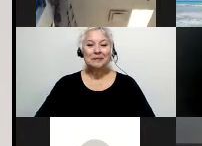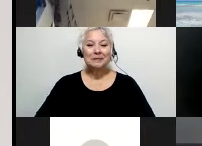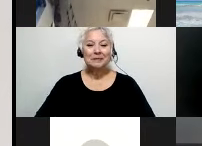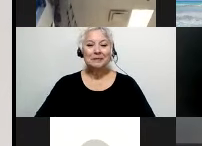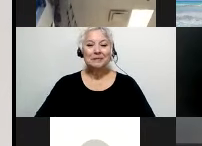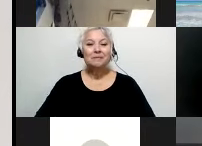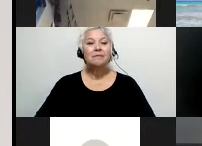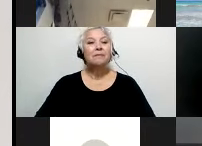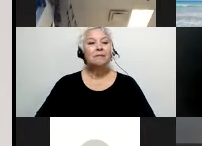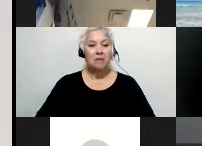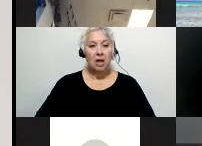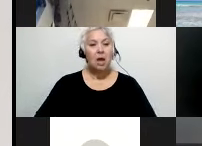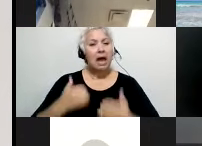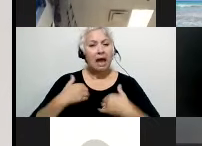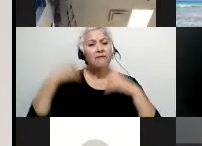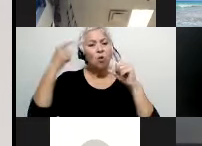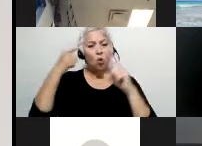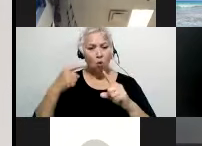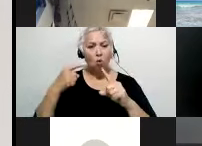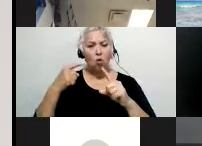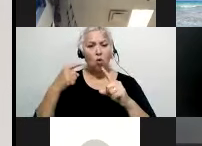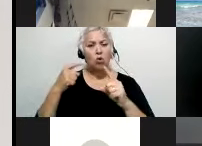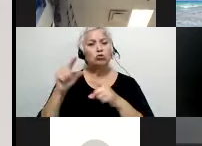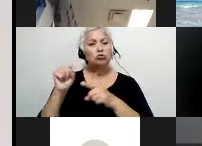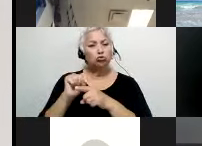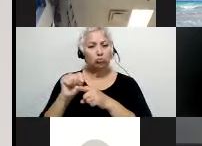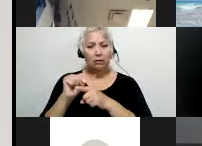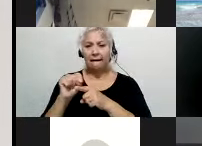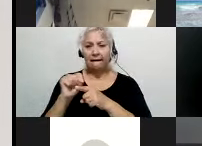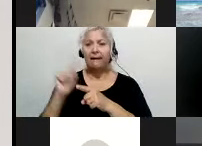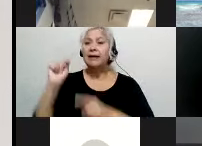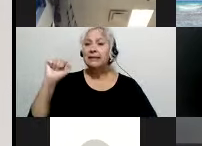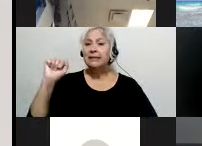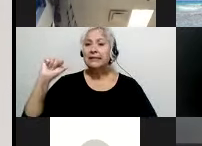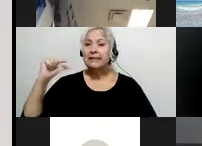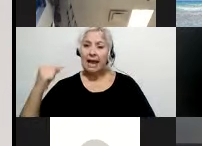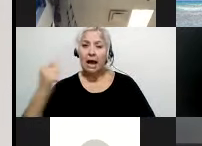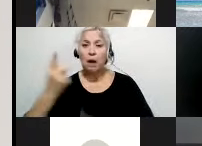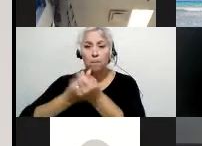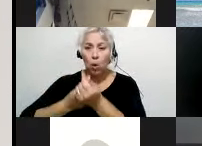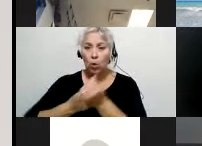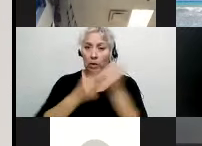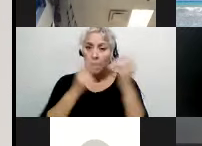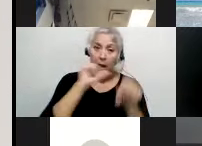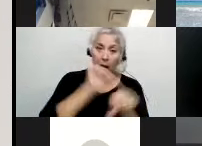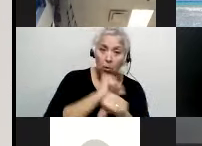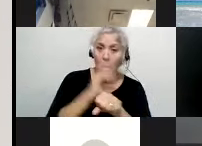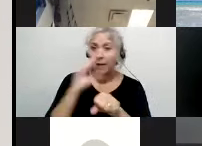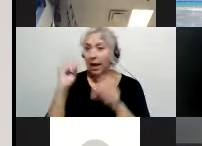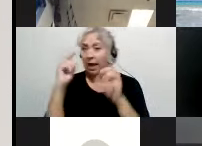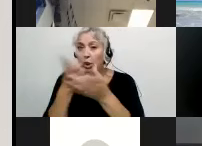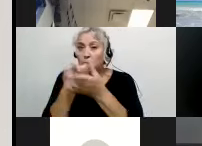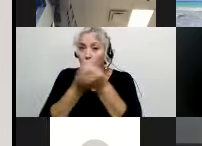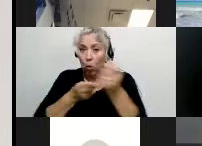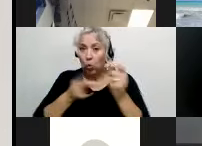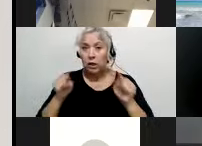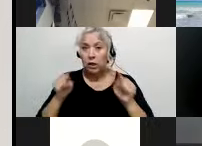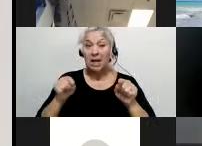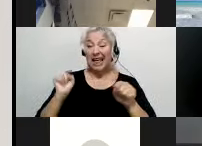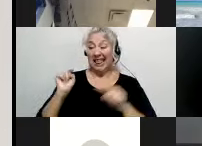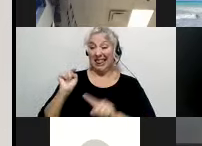We can also have goals in education and training area. The TAG does both employment and education. So this job